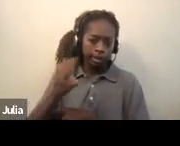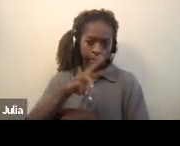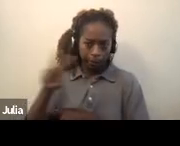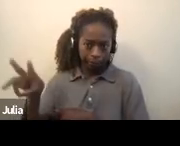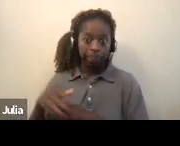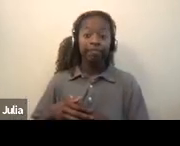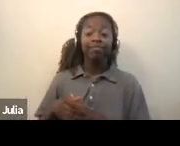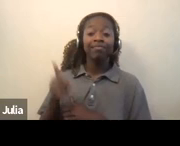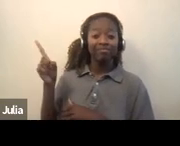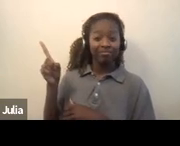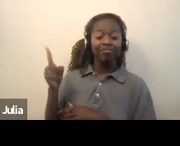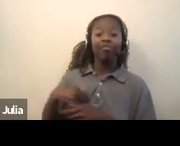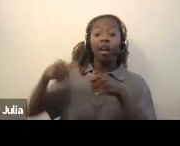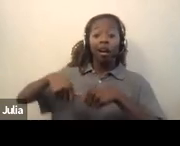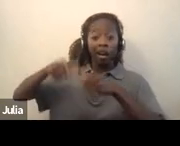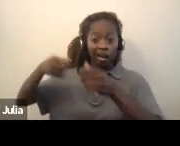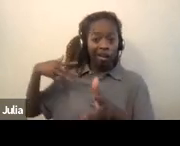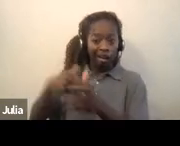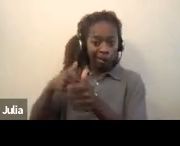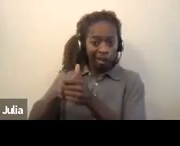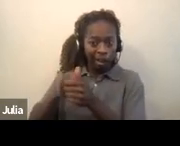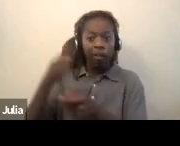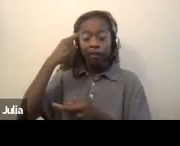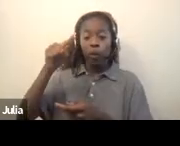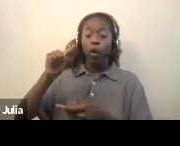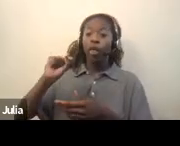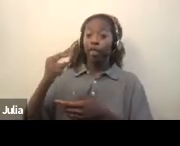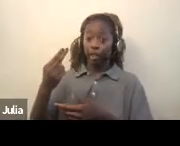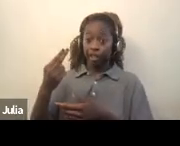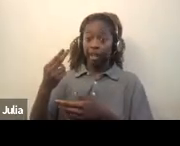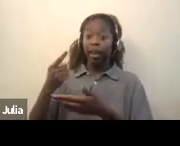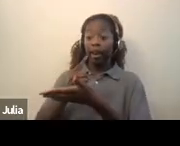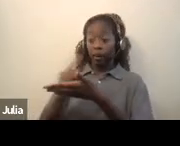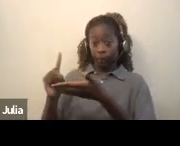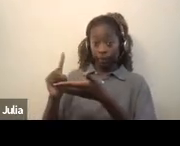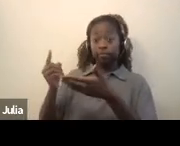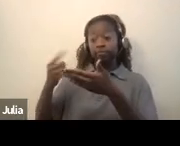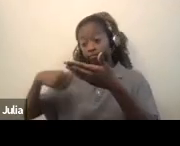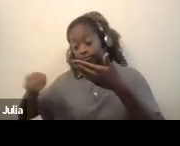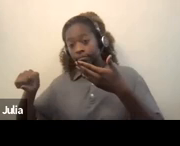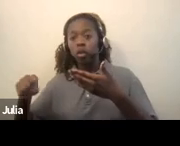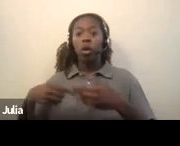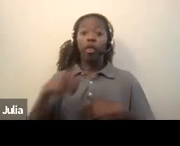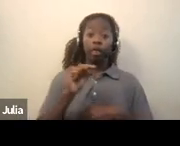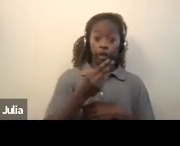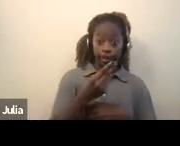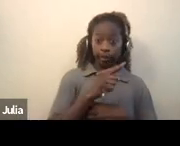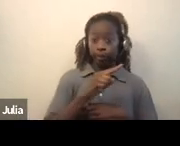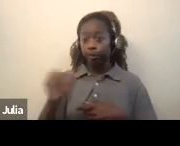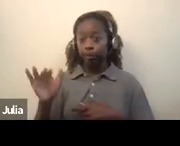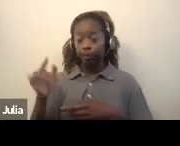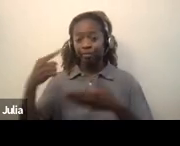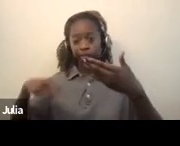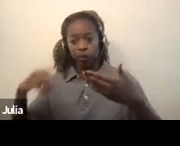posts updates on thursdays for the week prior spanning thursday to wednesday the bps dashboard reflects